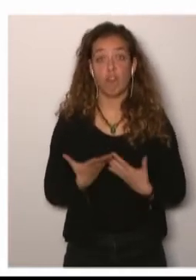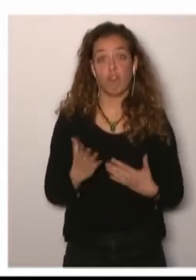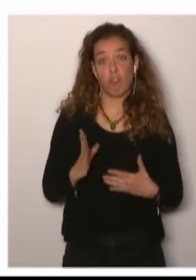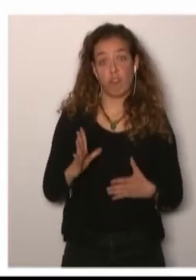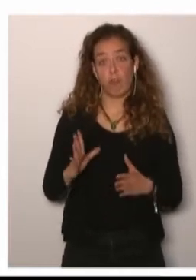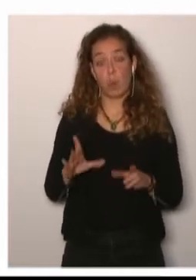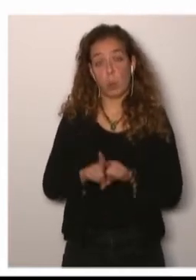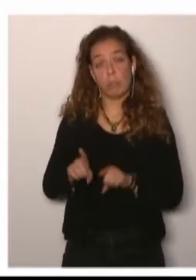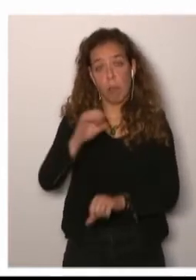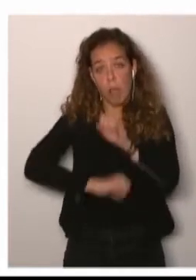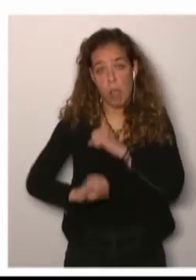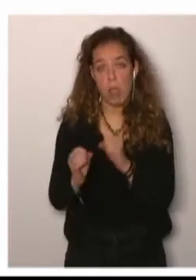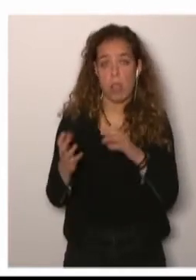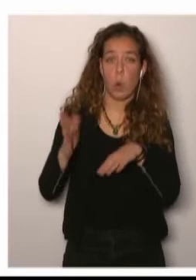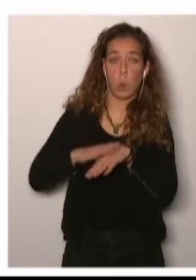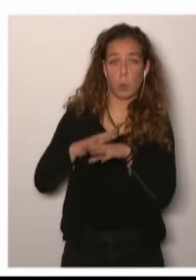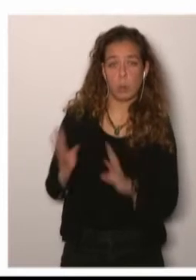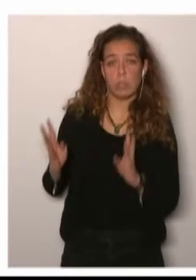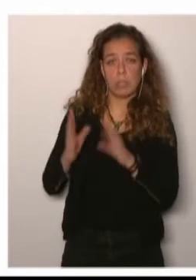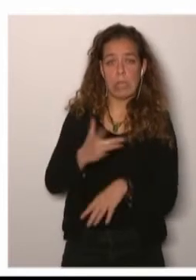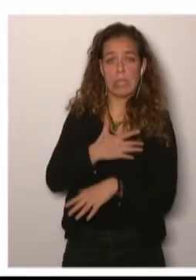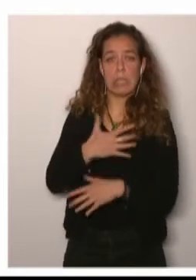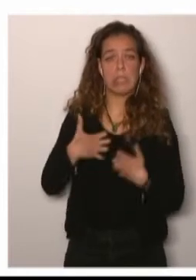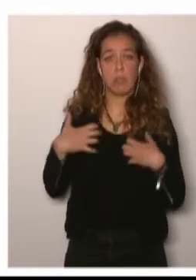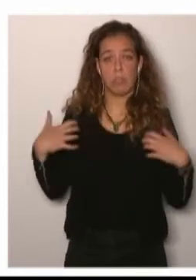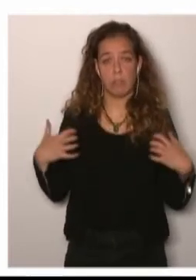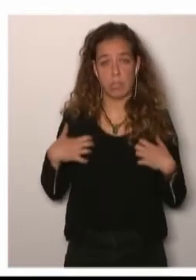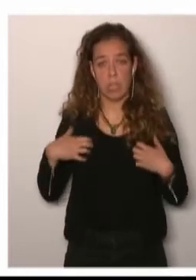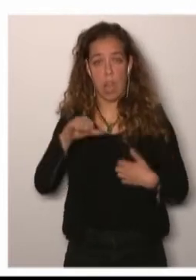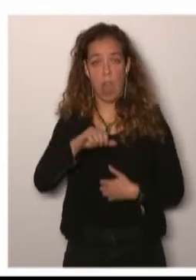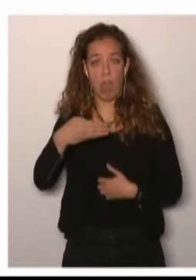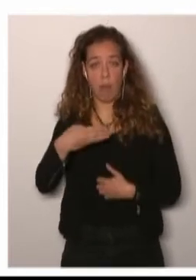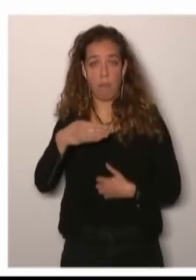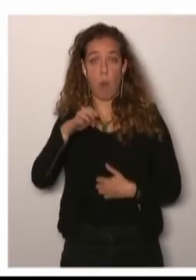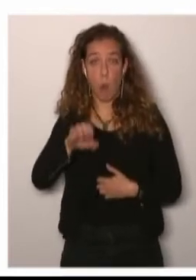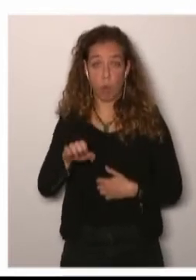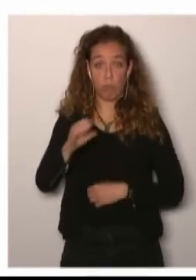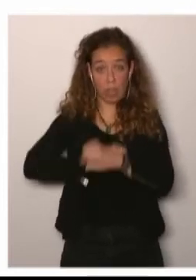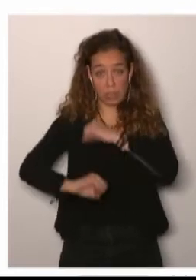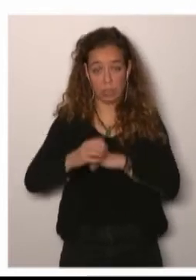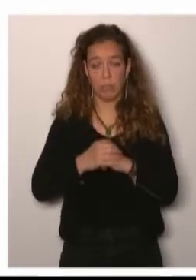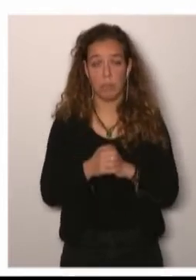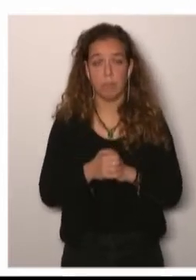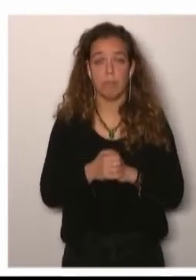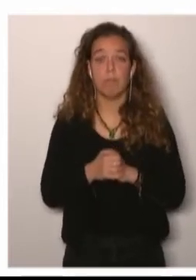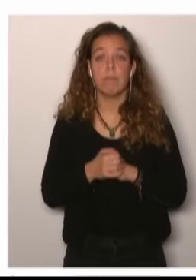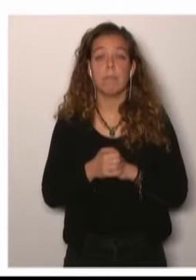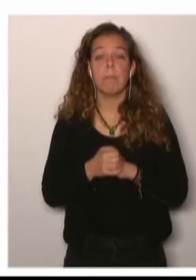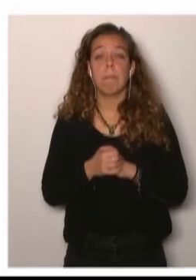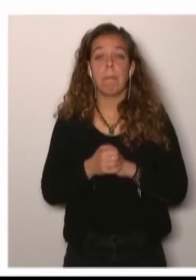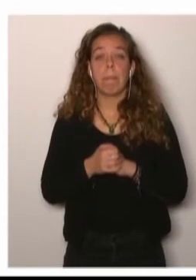already. Discussions also enabled finding consensus on what would be considered standard of care in certain